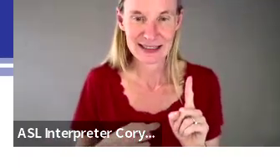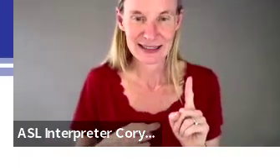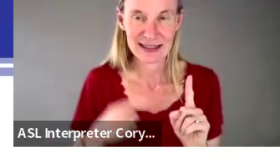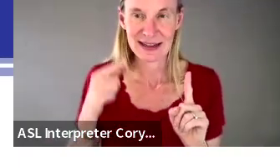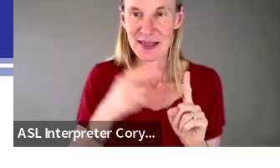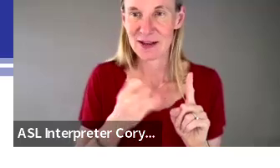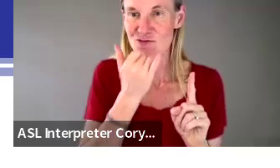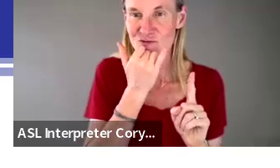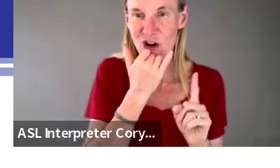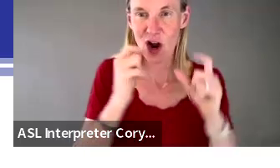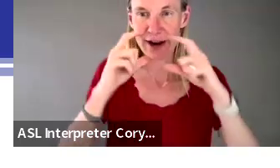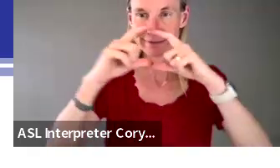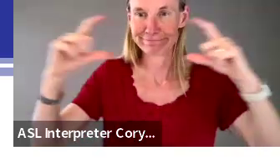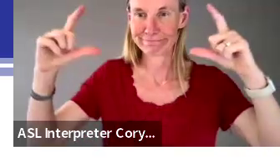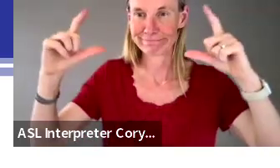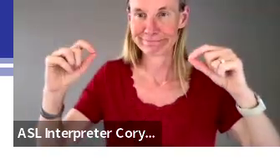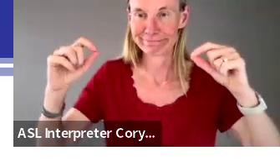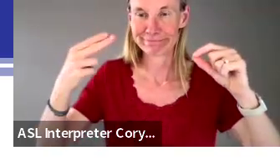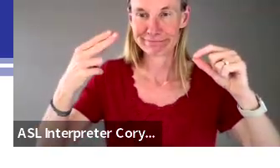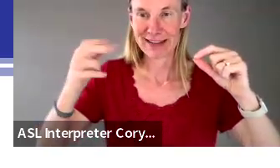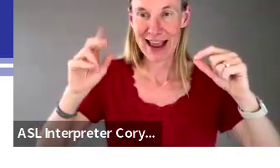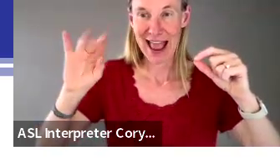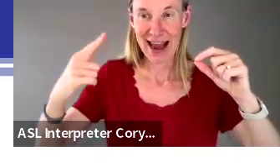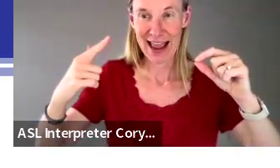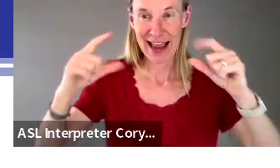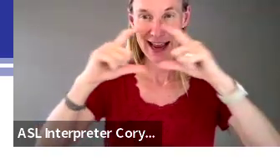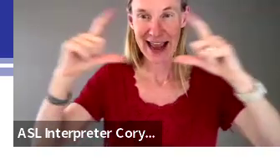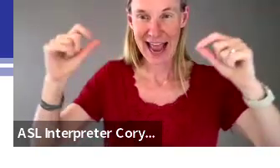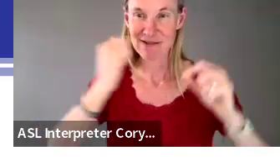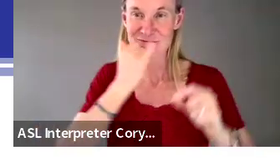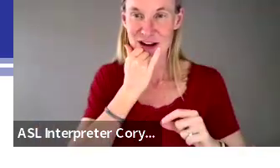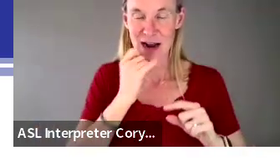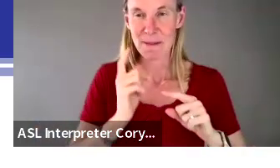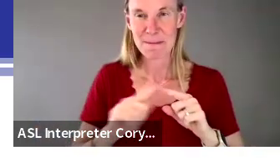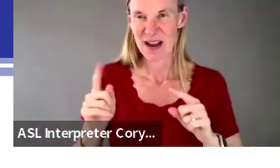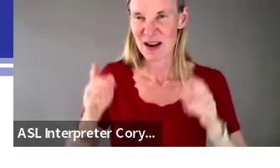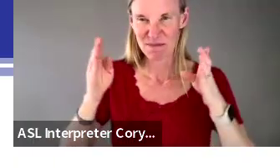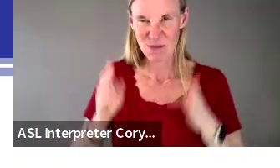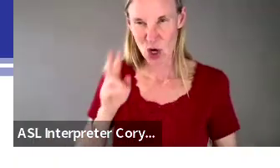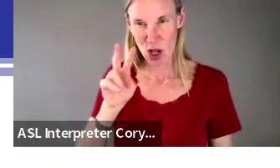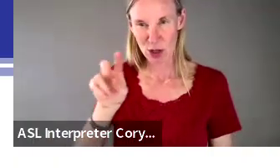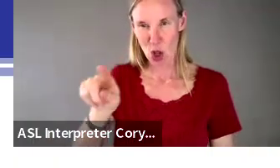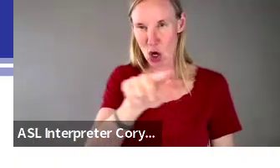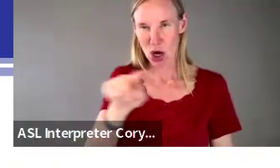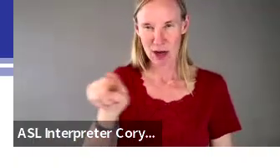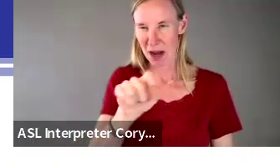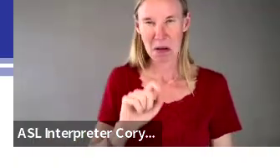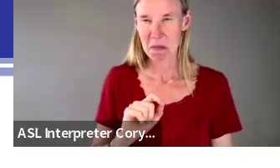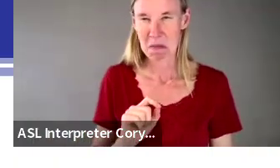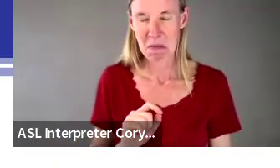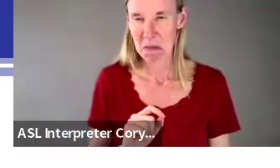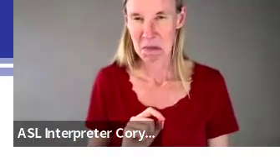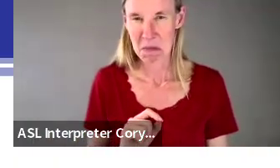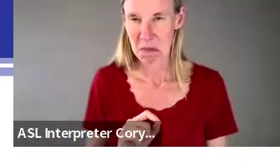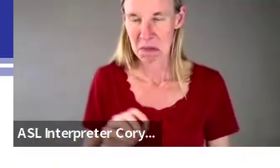that's a wrong heading. But if a manual tester is looking at it, they